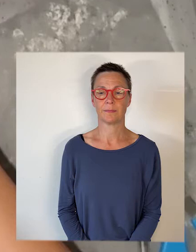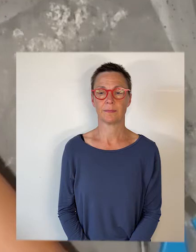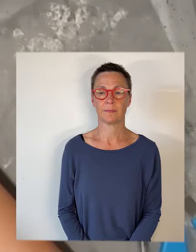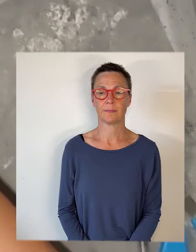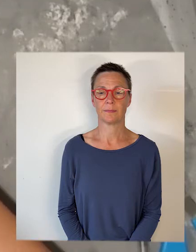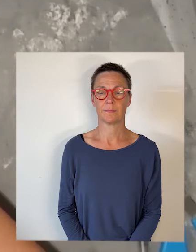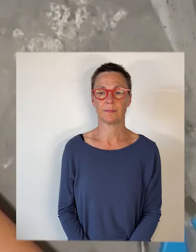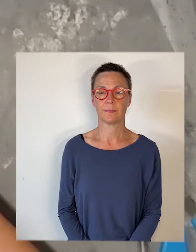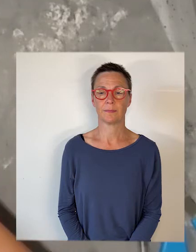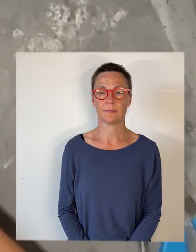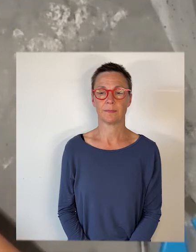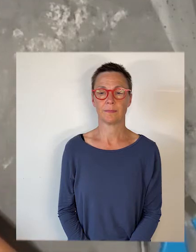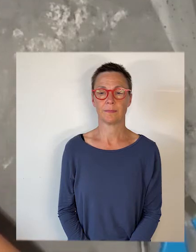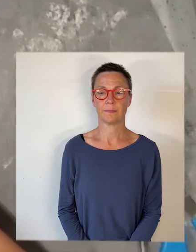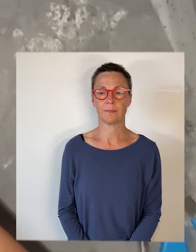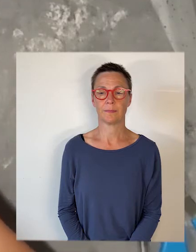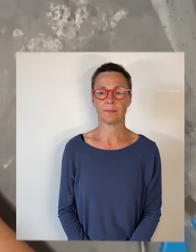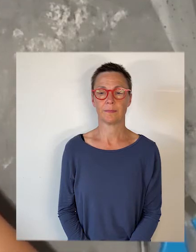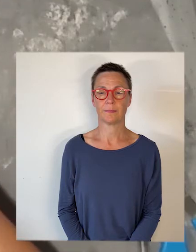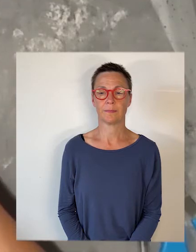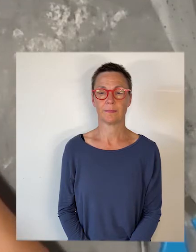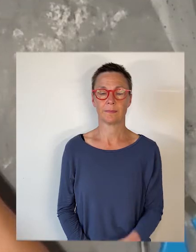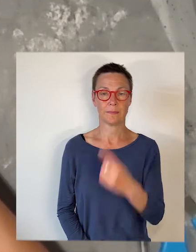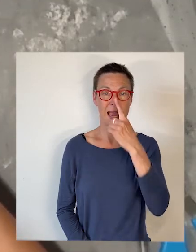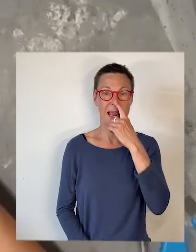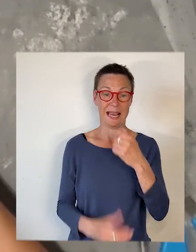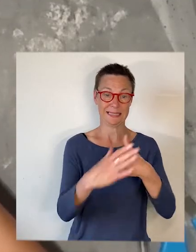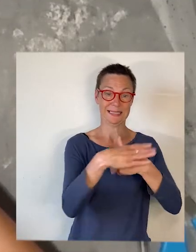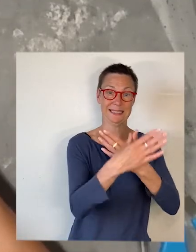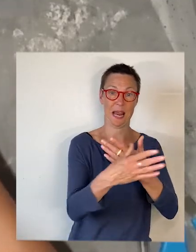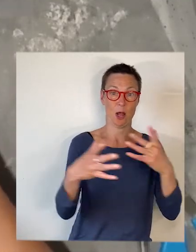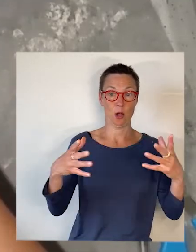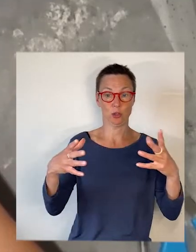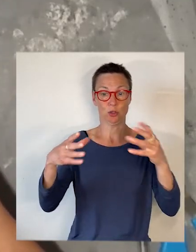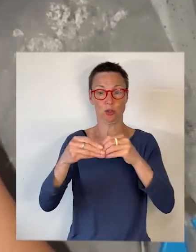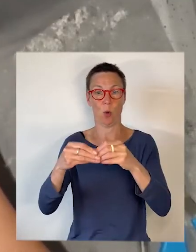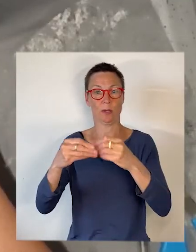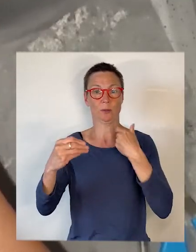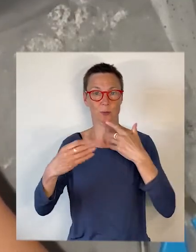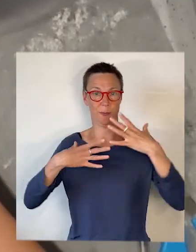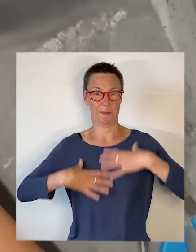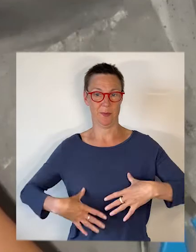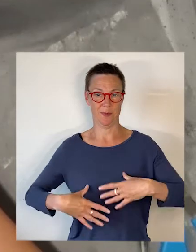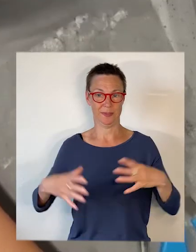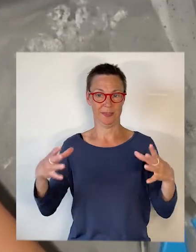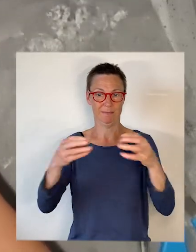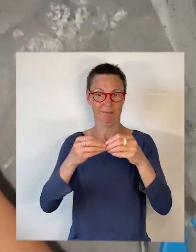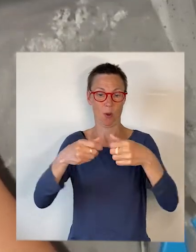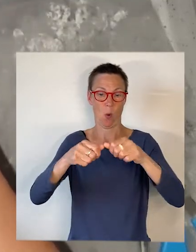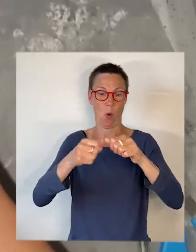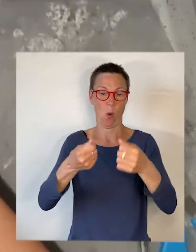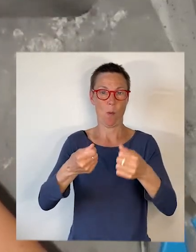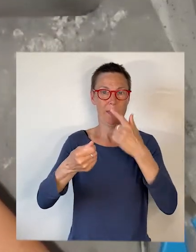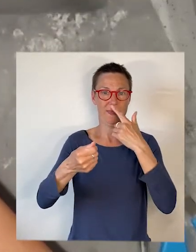and out through the other side of the whale again, and open up the paper fastener.